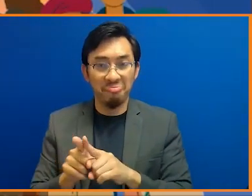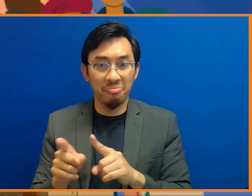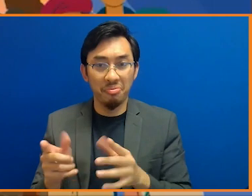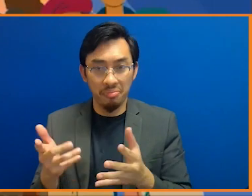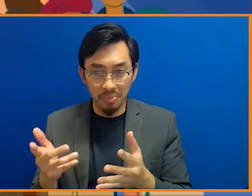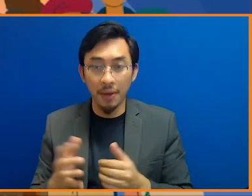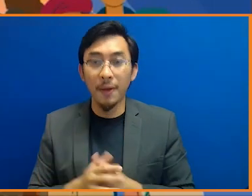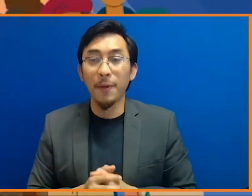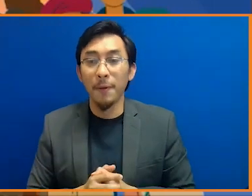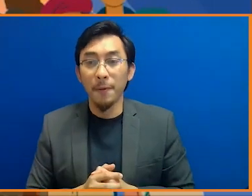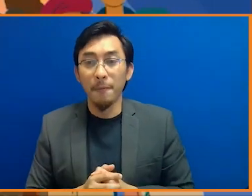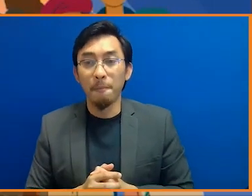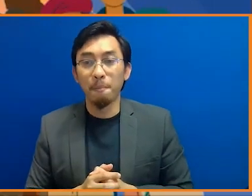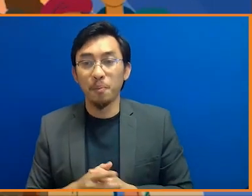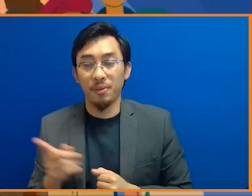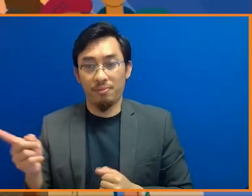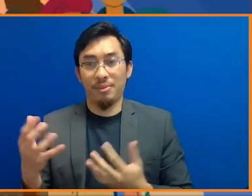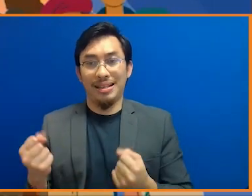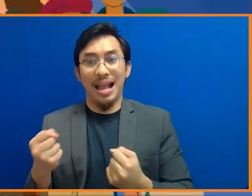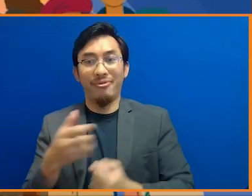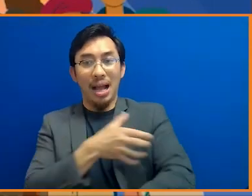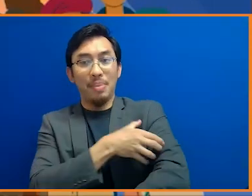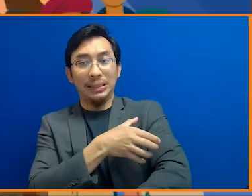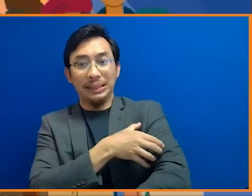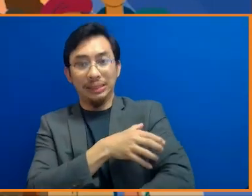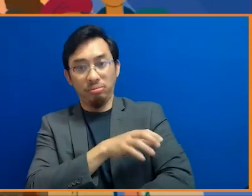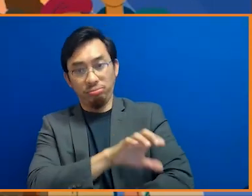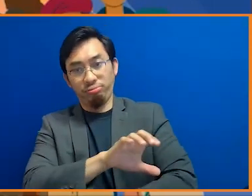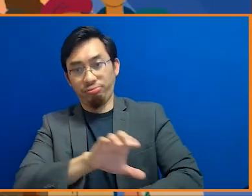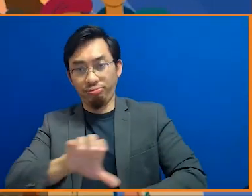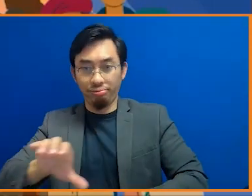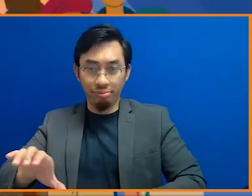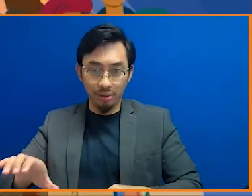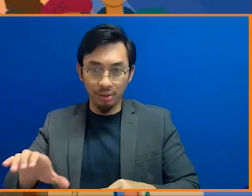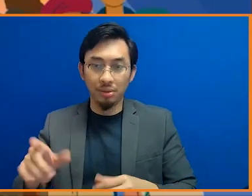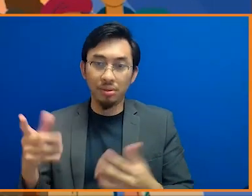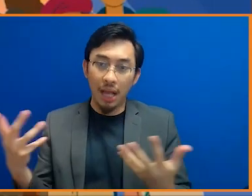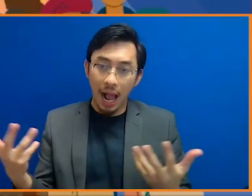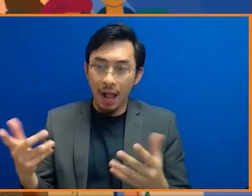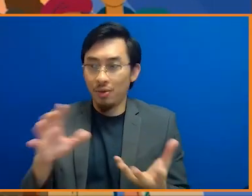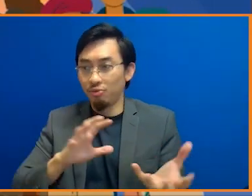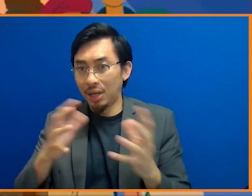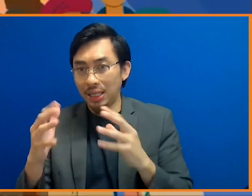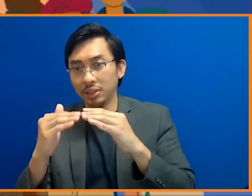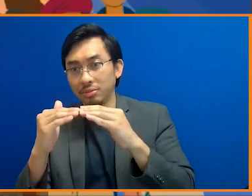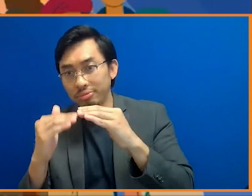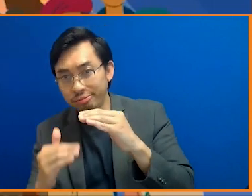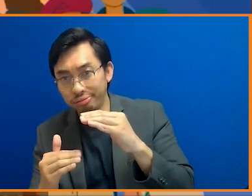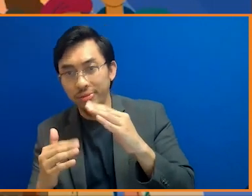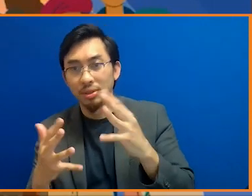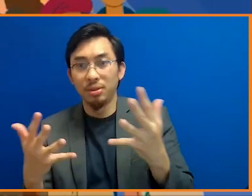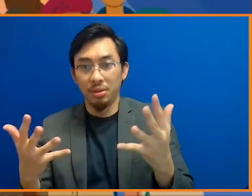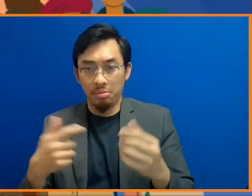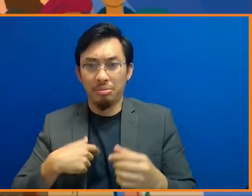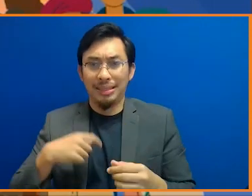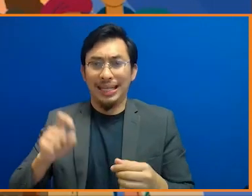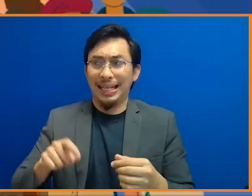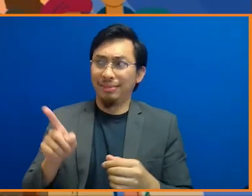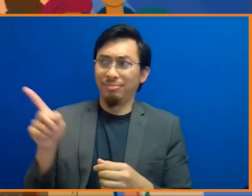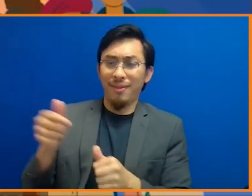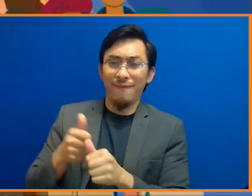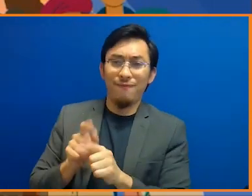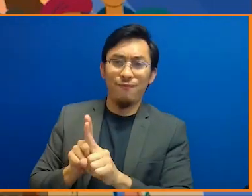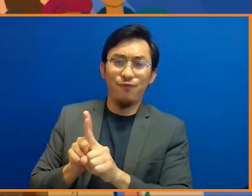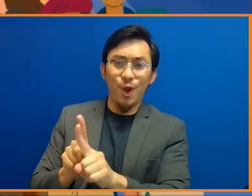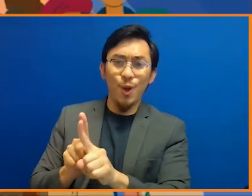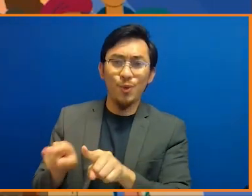is equal to hazard multiplied vulnerability divided by capacity. So if you are talking about reducing risk, you just need